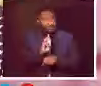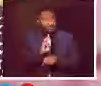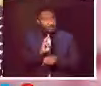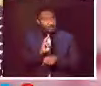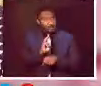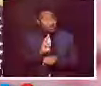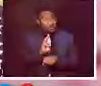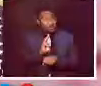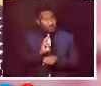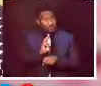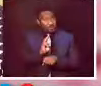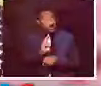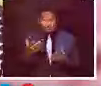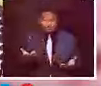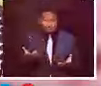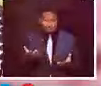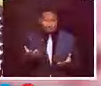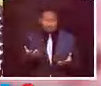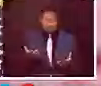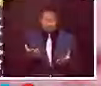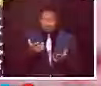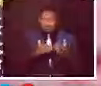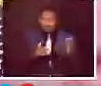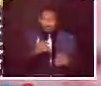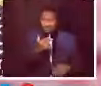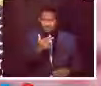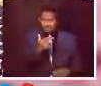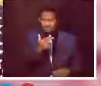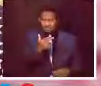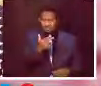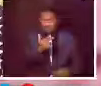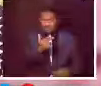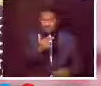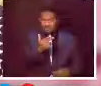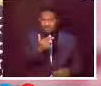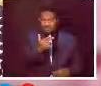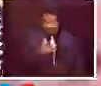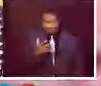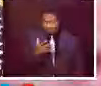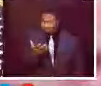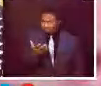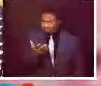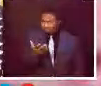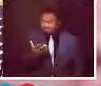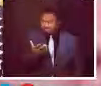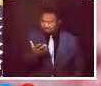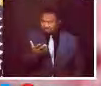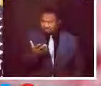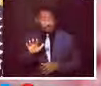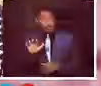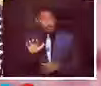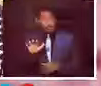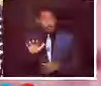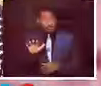comments Afenyo maken erezi ye no ono so respond and say reply to Afenyo maken comments no. I'm a person that come on equity